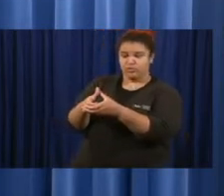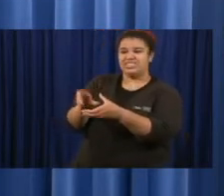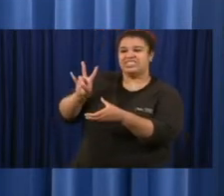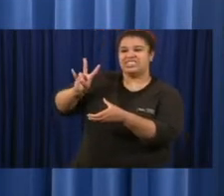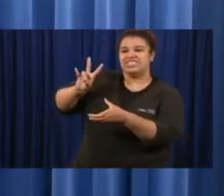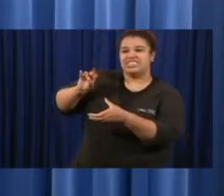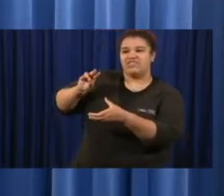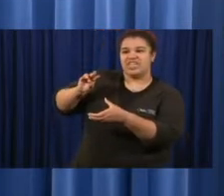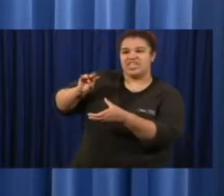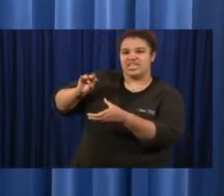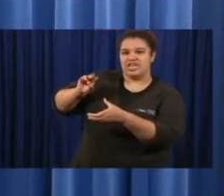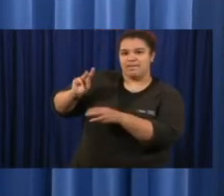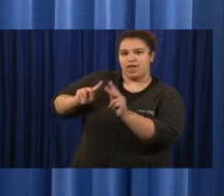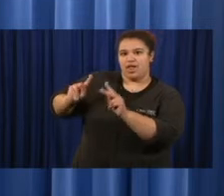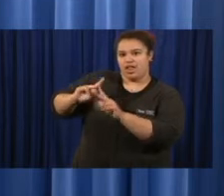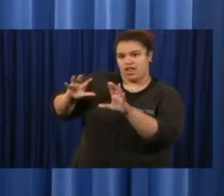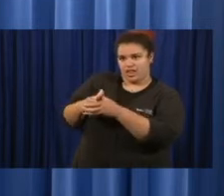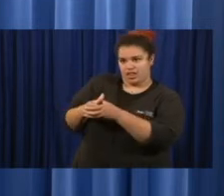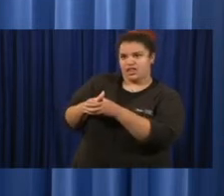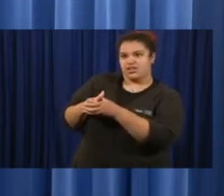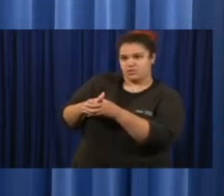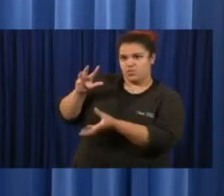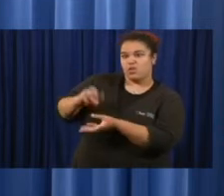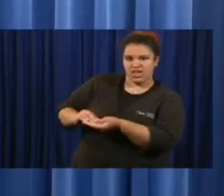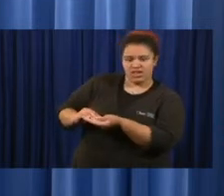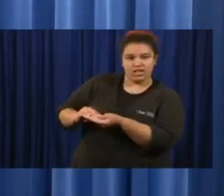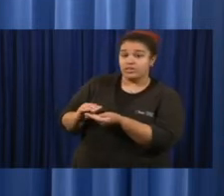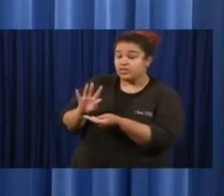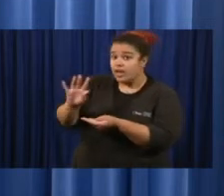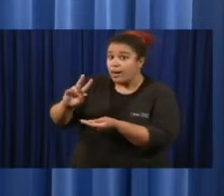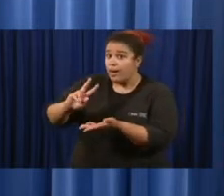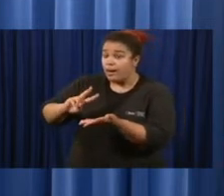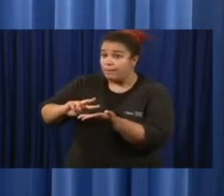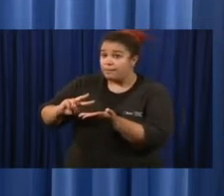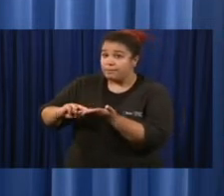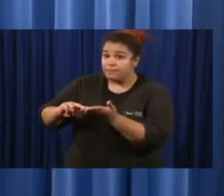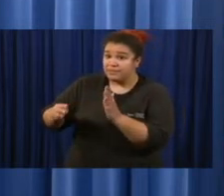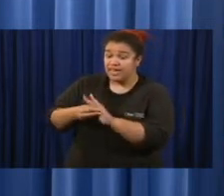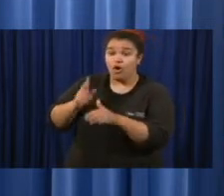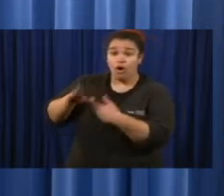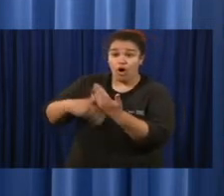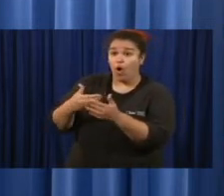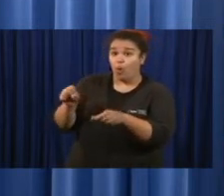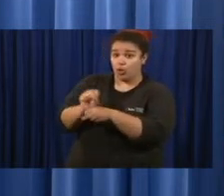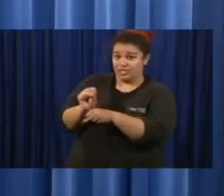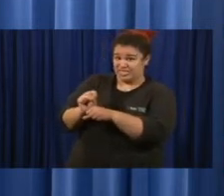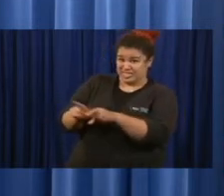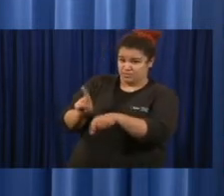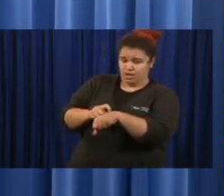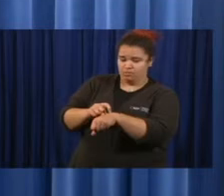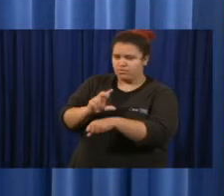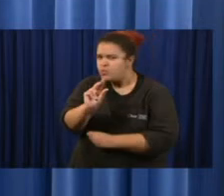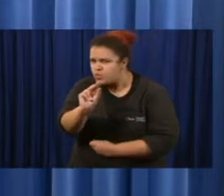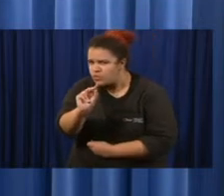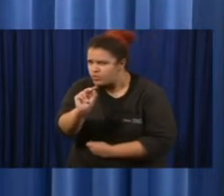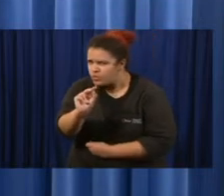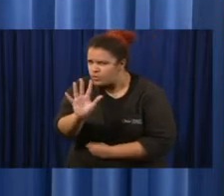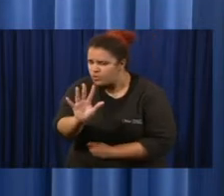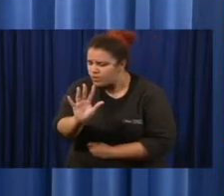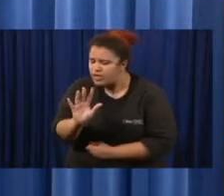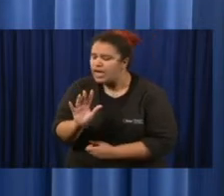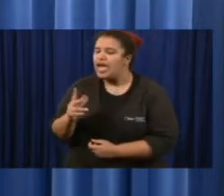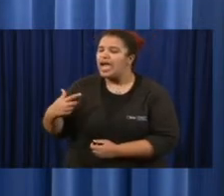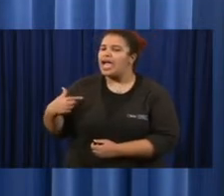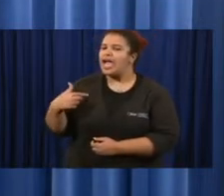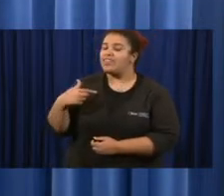70 people. That doesn't mean they're all deployed at the same time. They would not be. And we're going